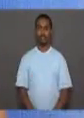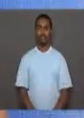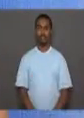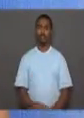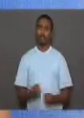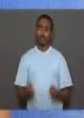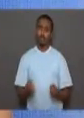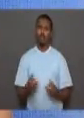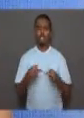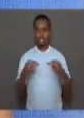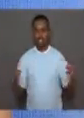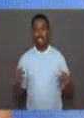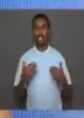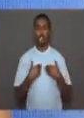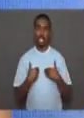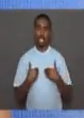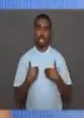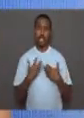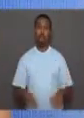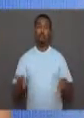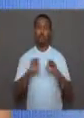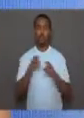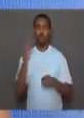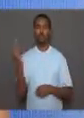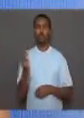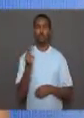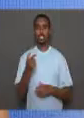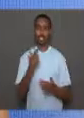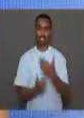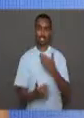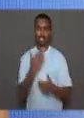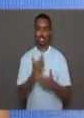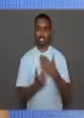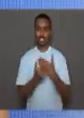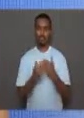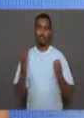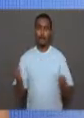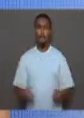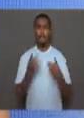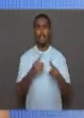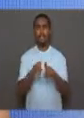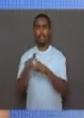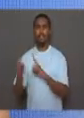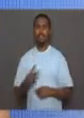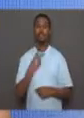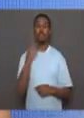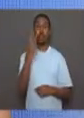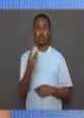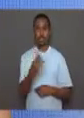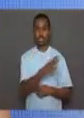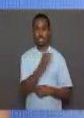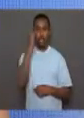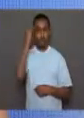There are certain phrases which are important to use in discussions with many different voices